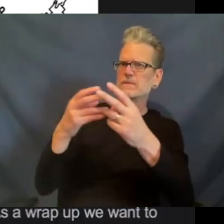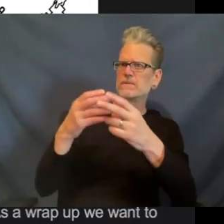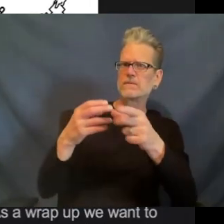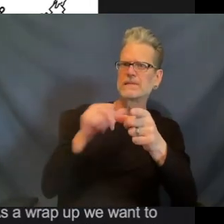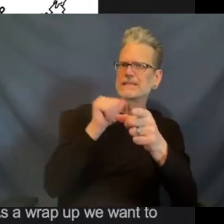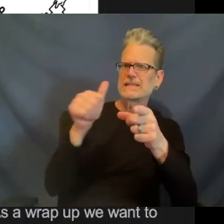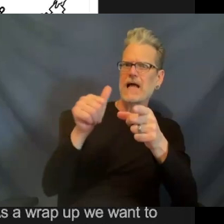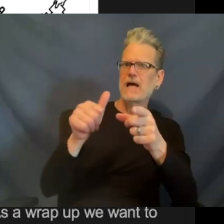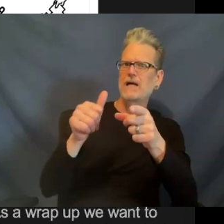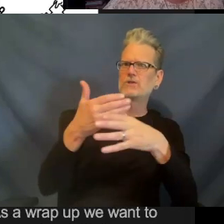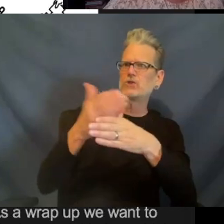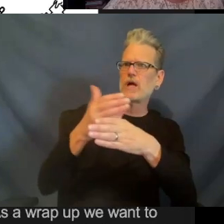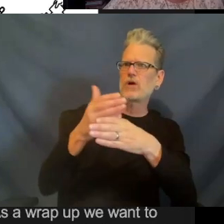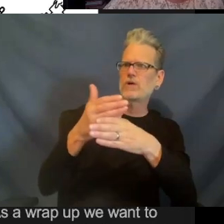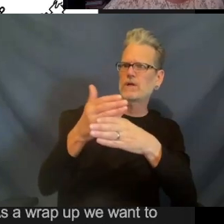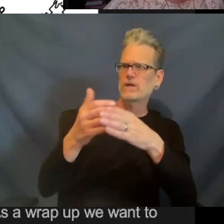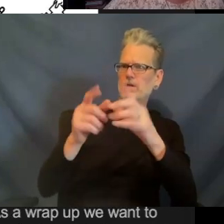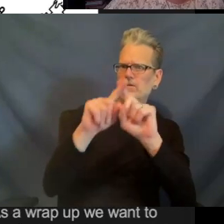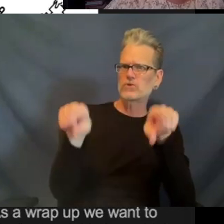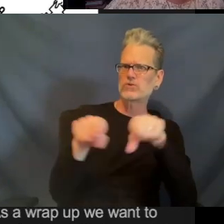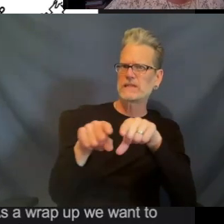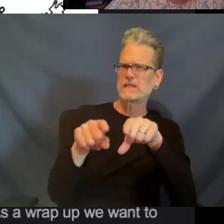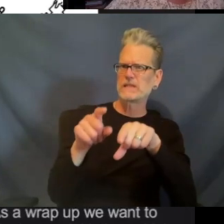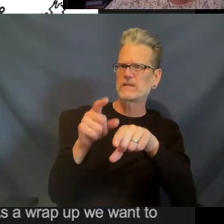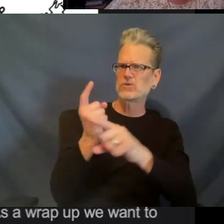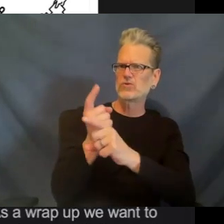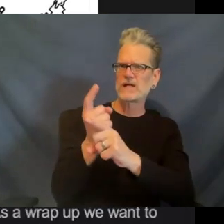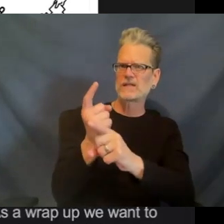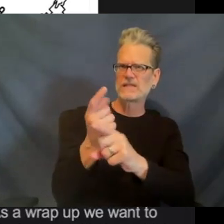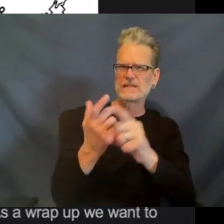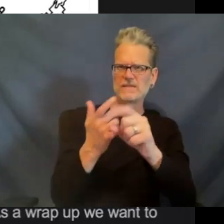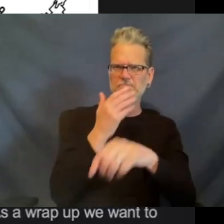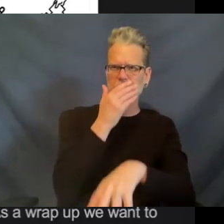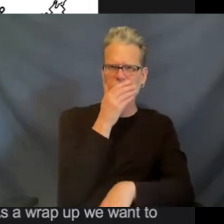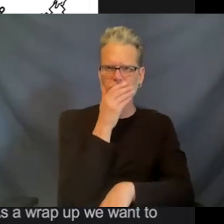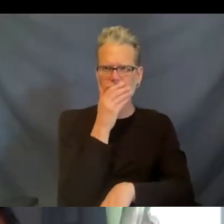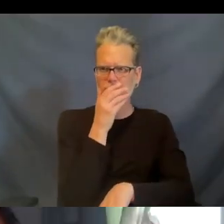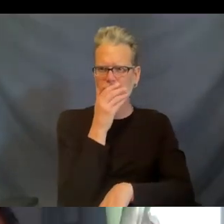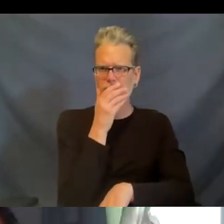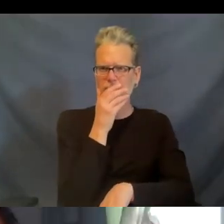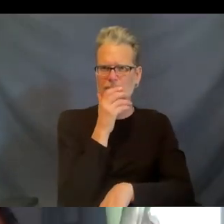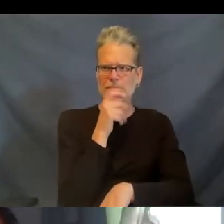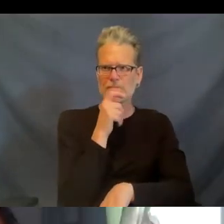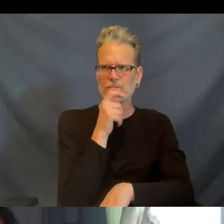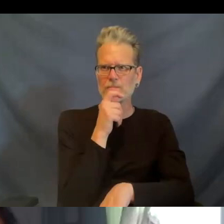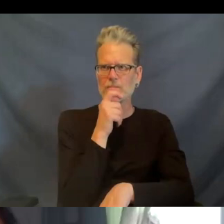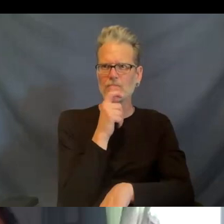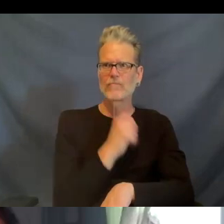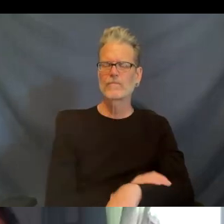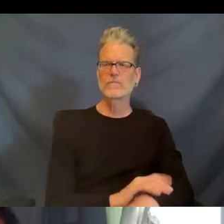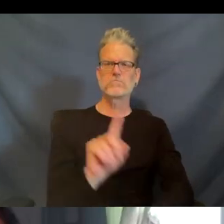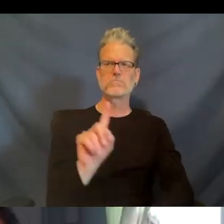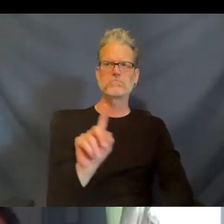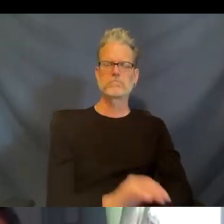sharing correctly. Okay. I'm gonna stop sharing and reshare